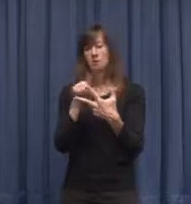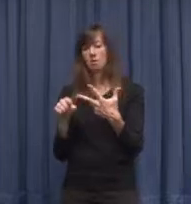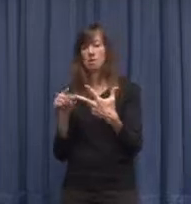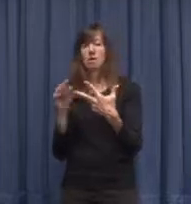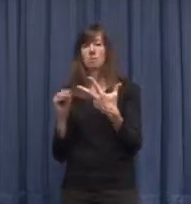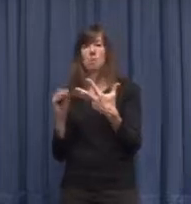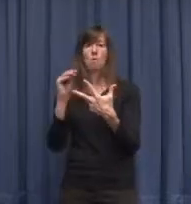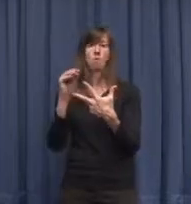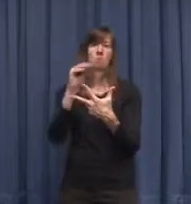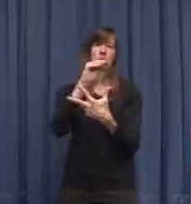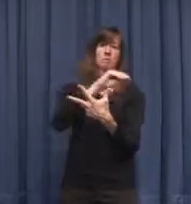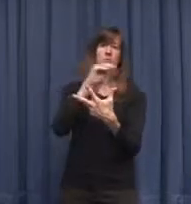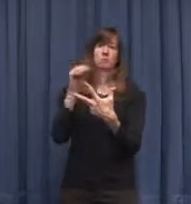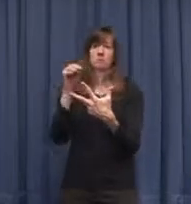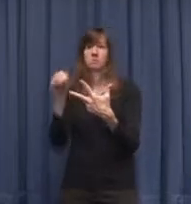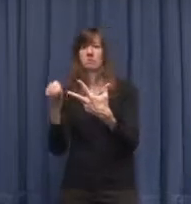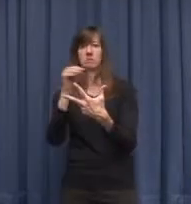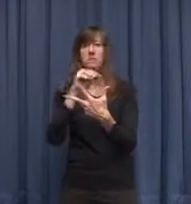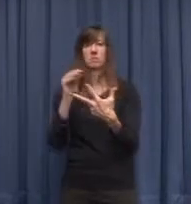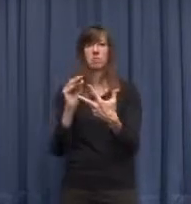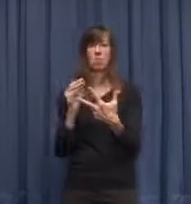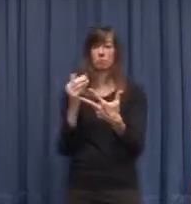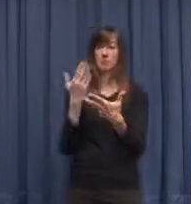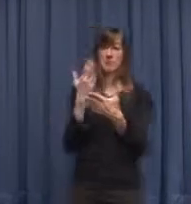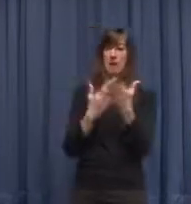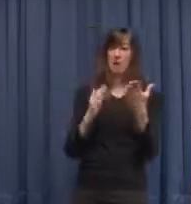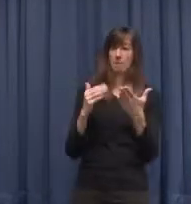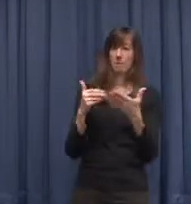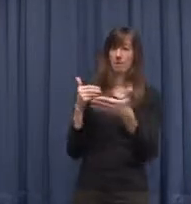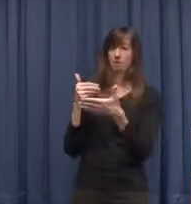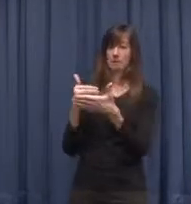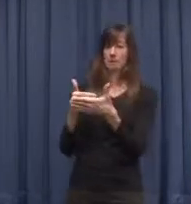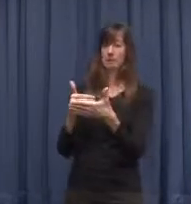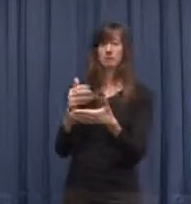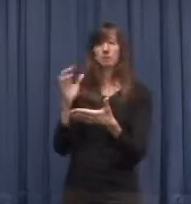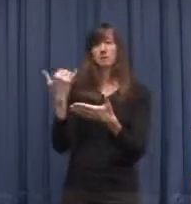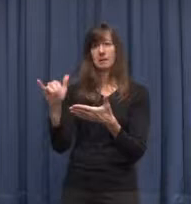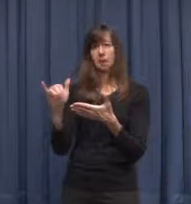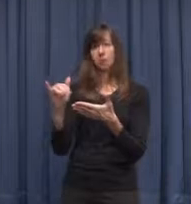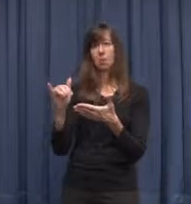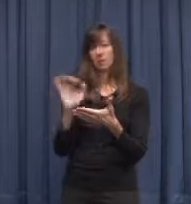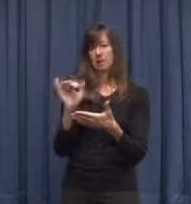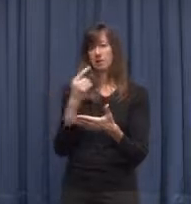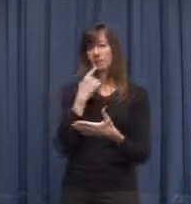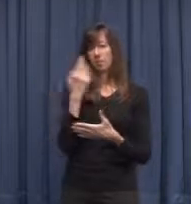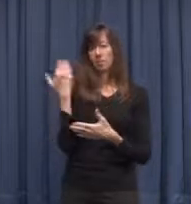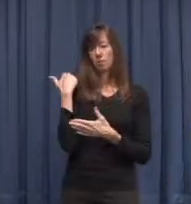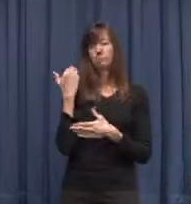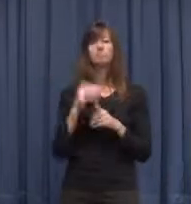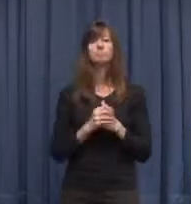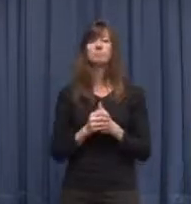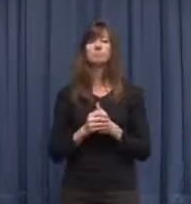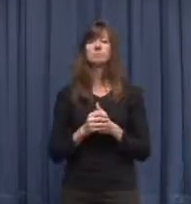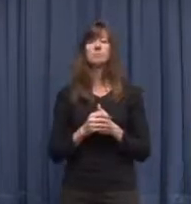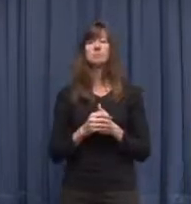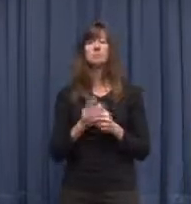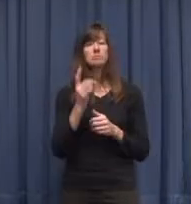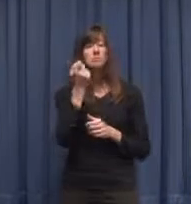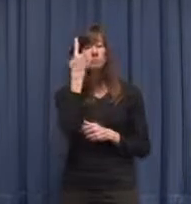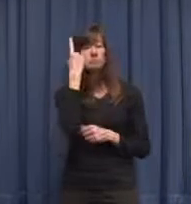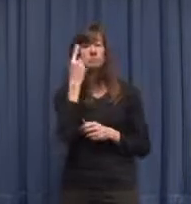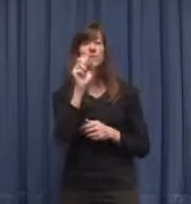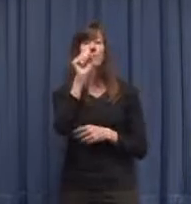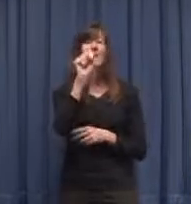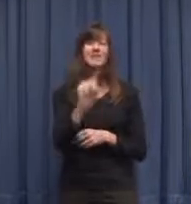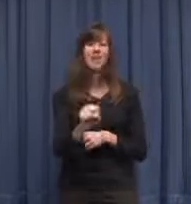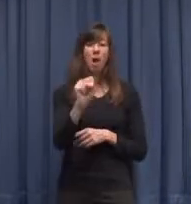into that category. So particularly to our south in Westchester County and Orange County and Rockland